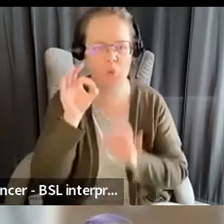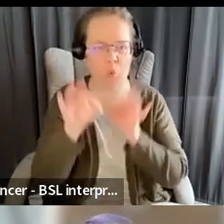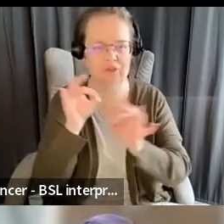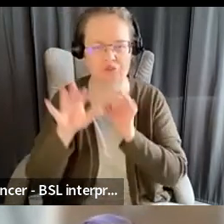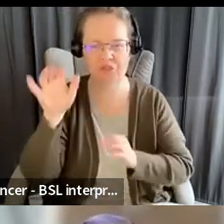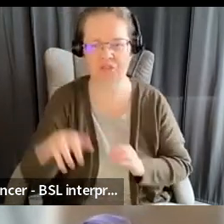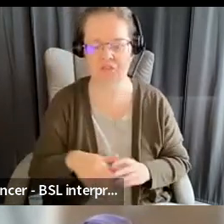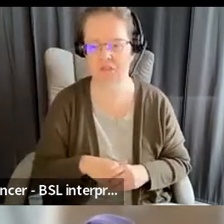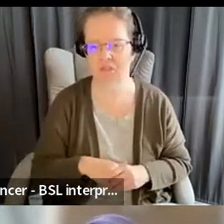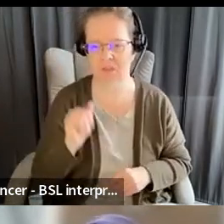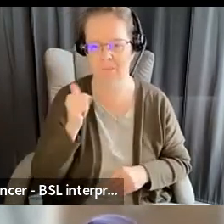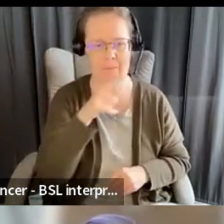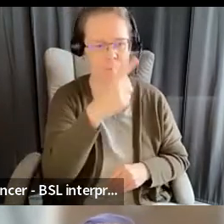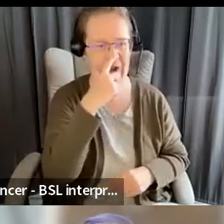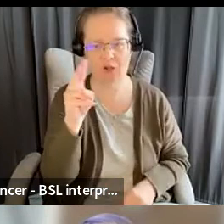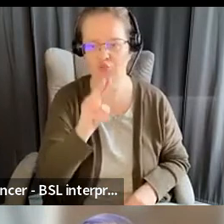the best place to,